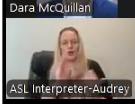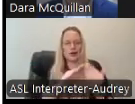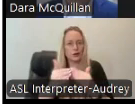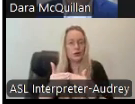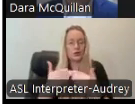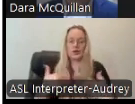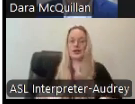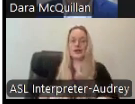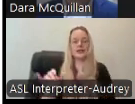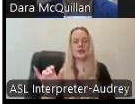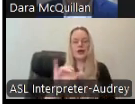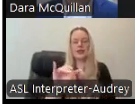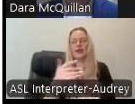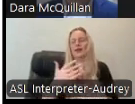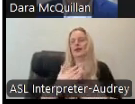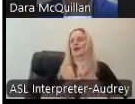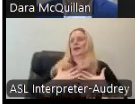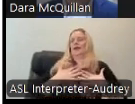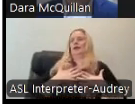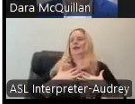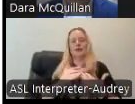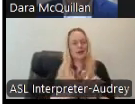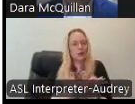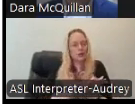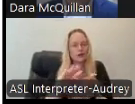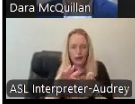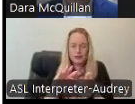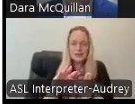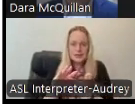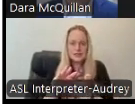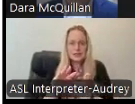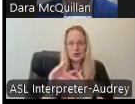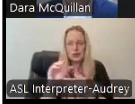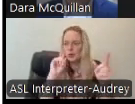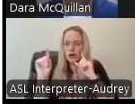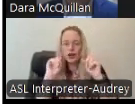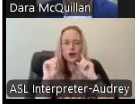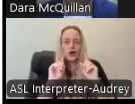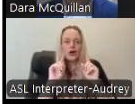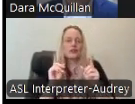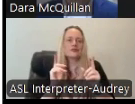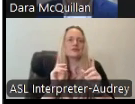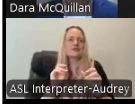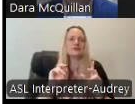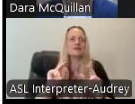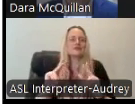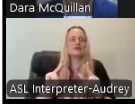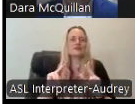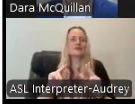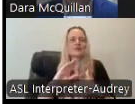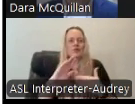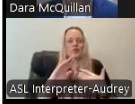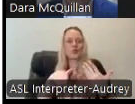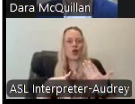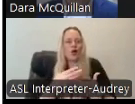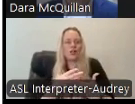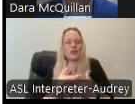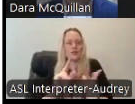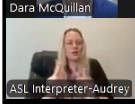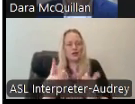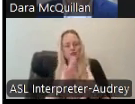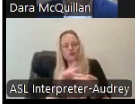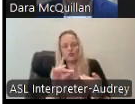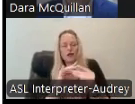been just like a ray of sunshine, hearing all of the words of affirmation